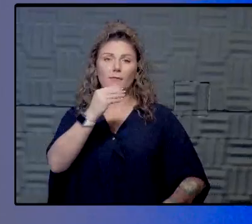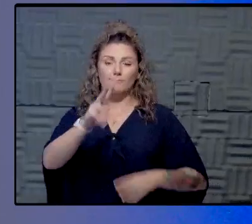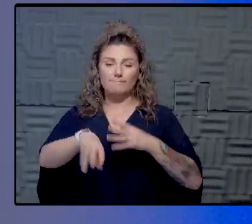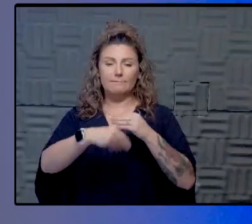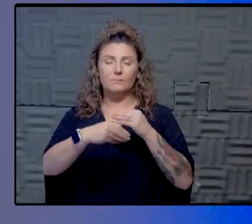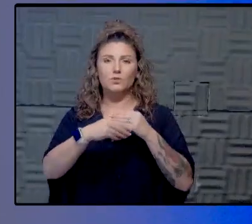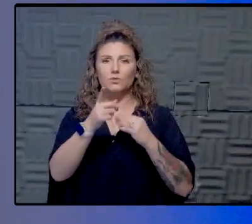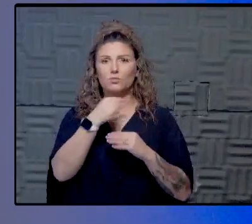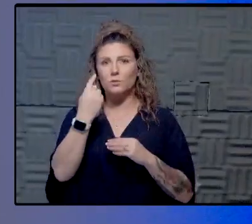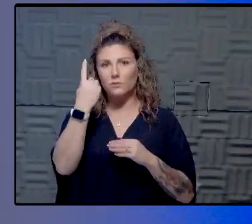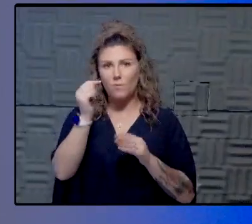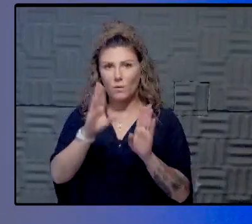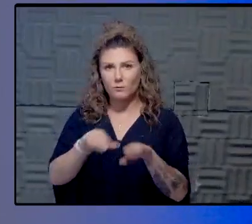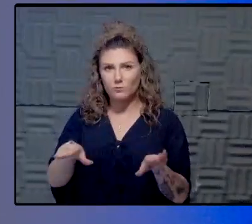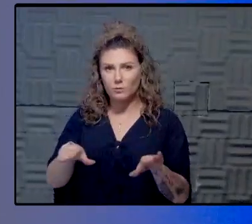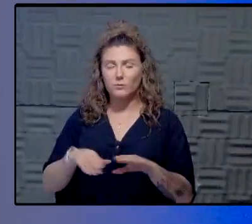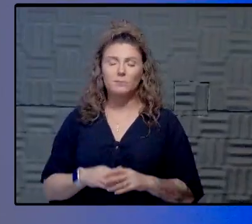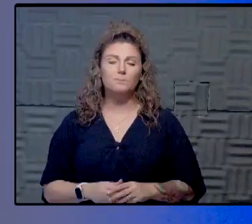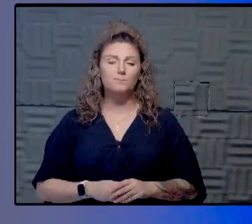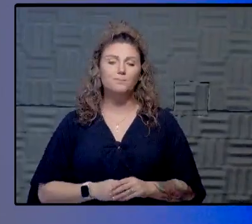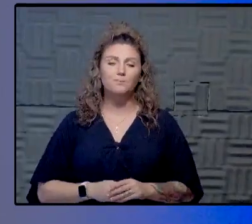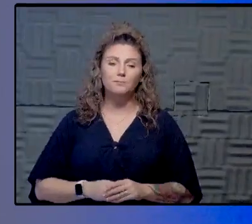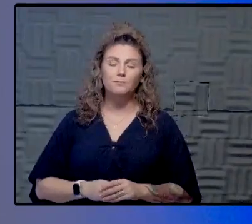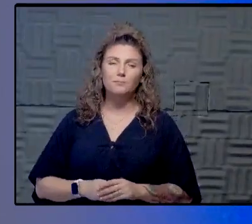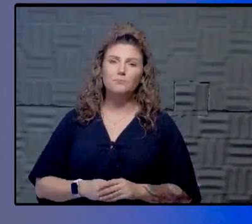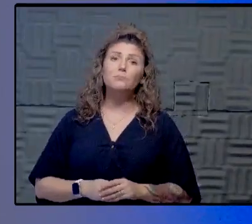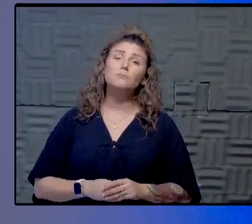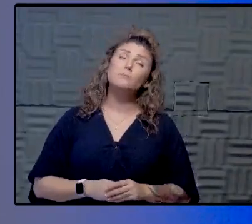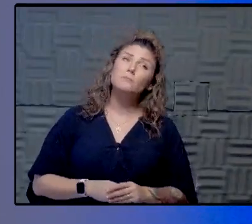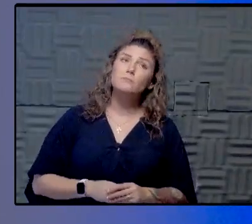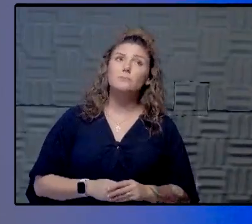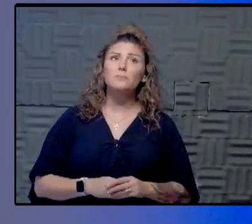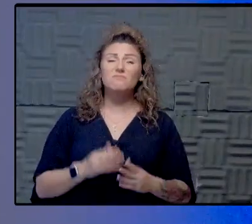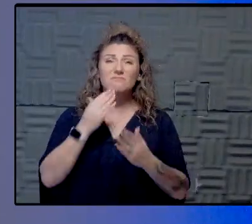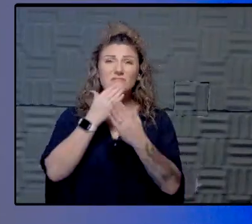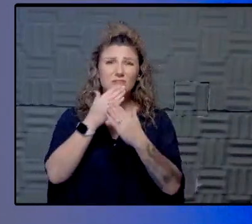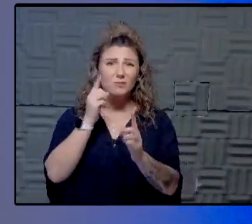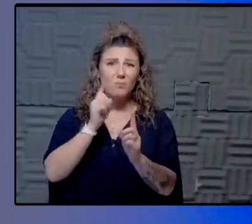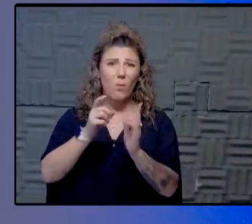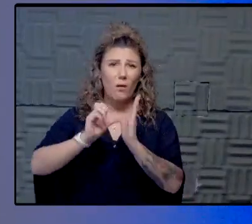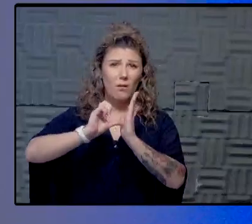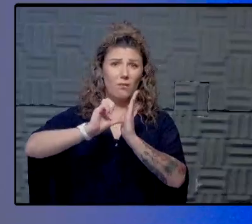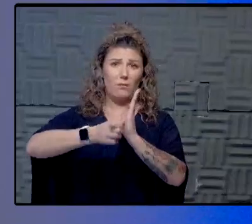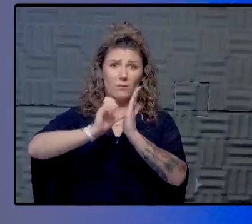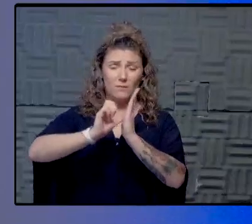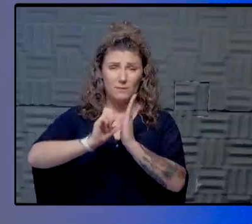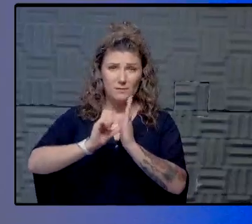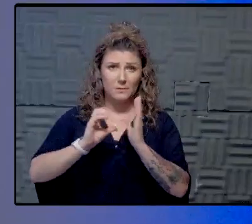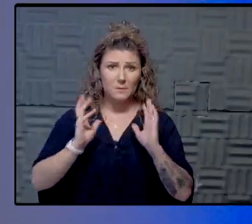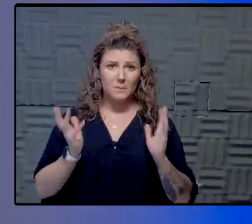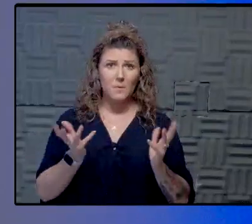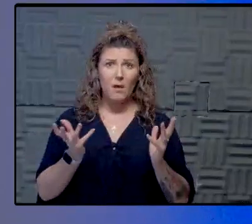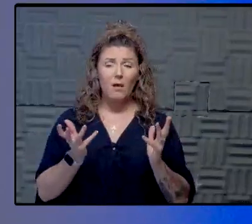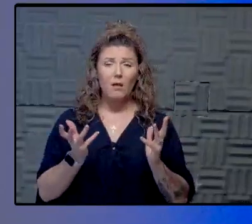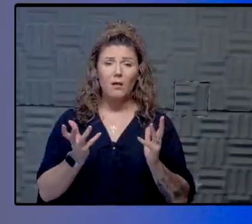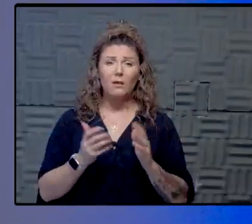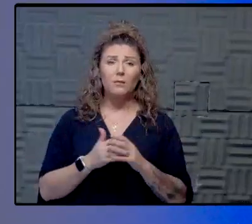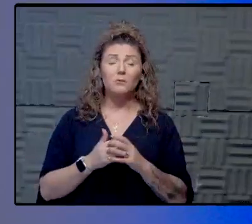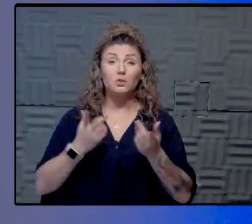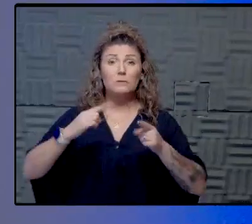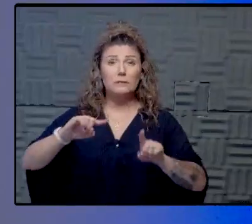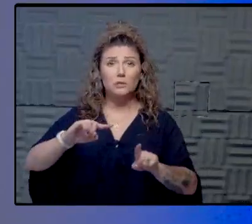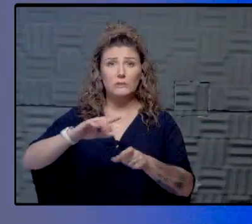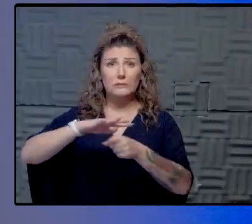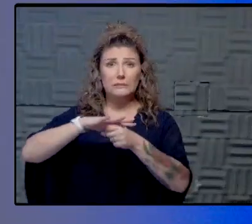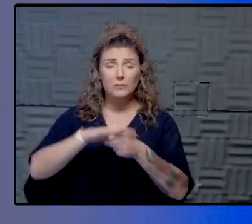risk for the children. But it's a good point of emphasis that in times of